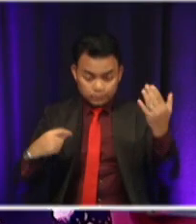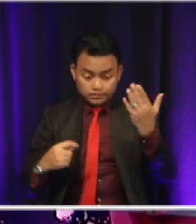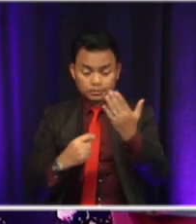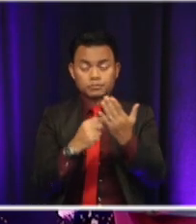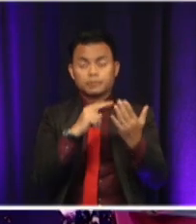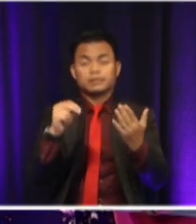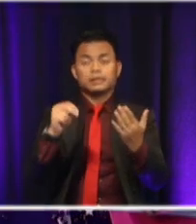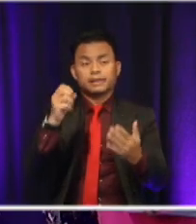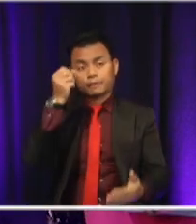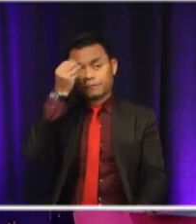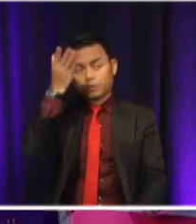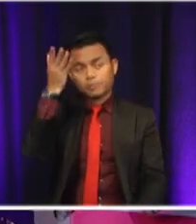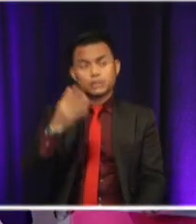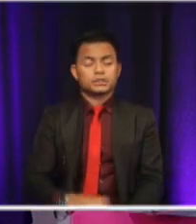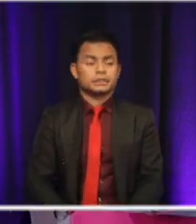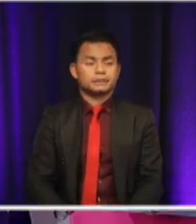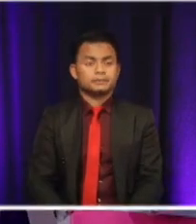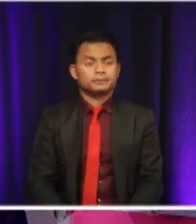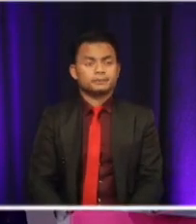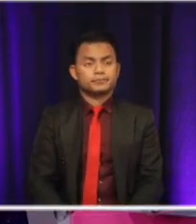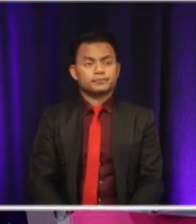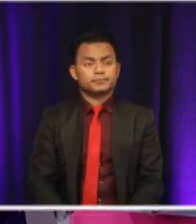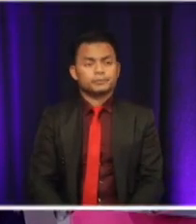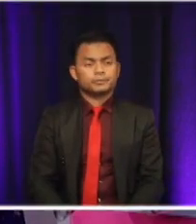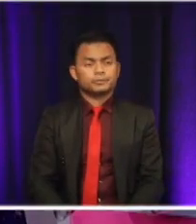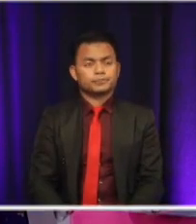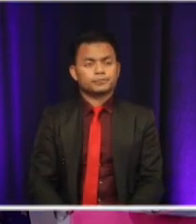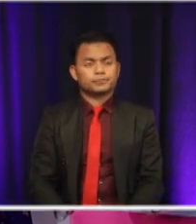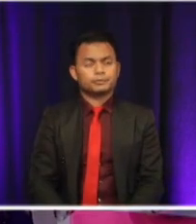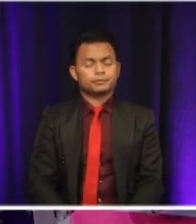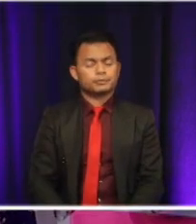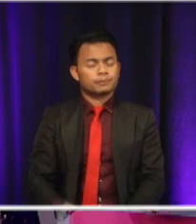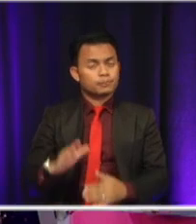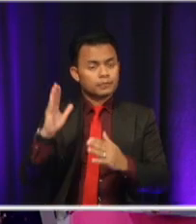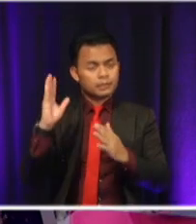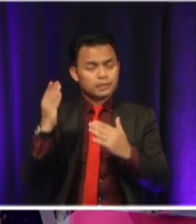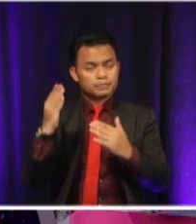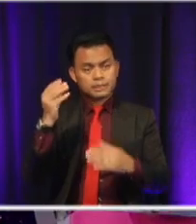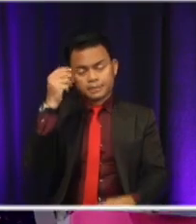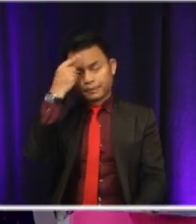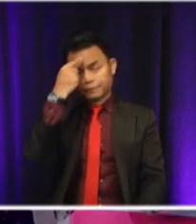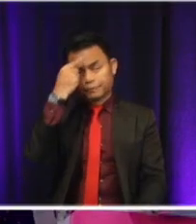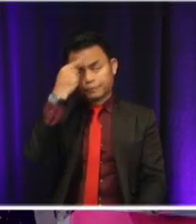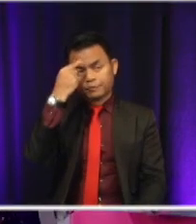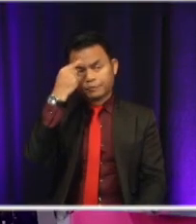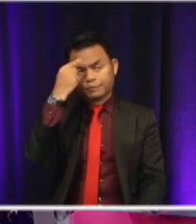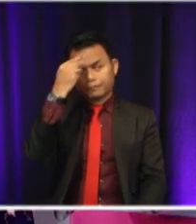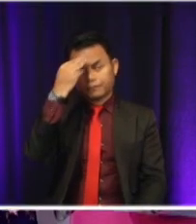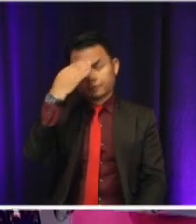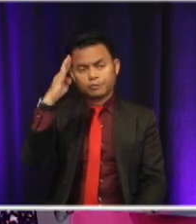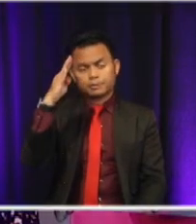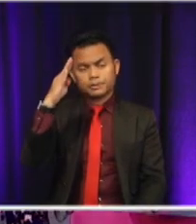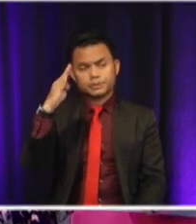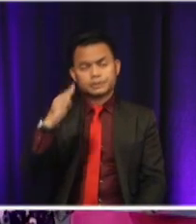and that is perhaps background information to one of the major characters, then